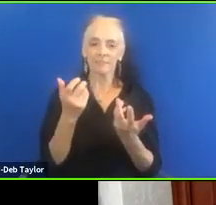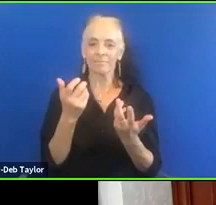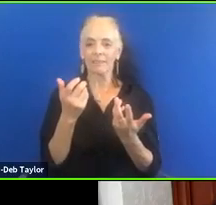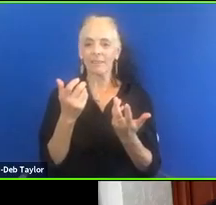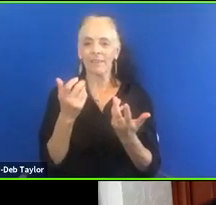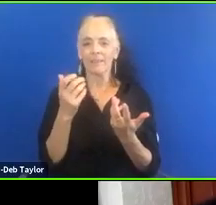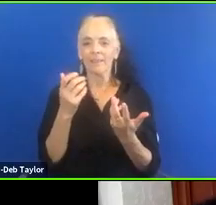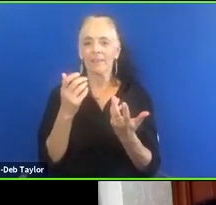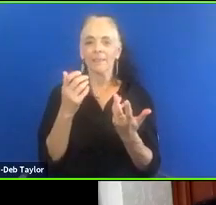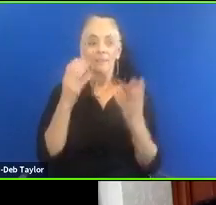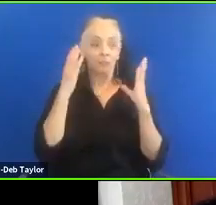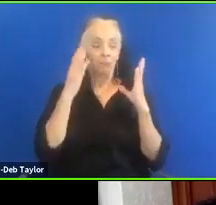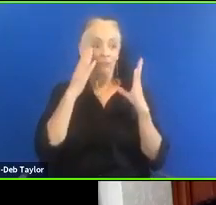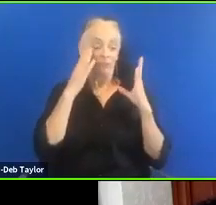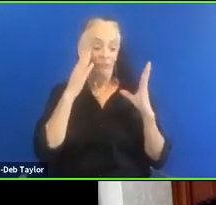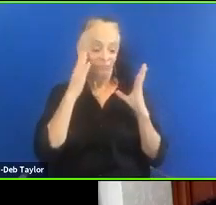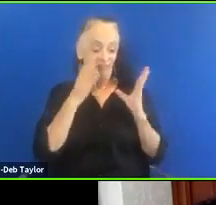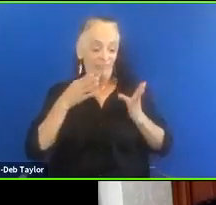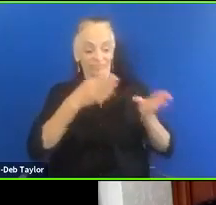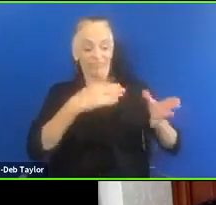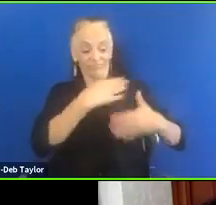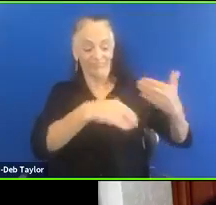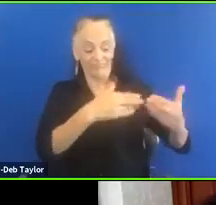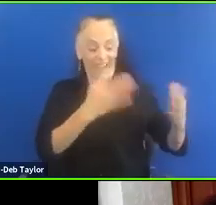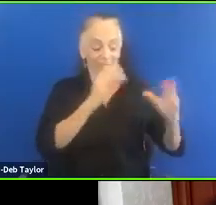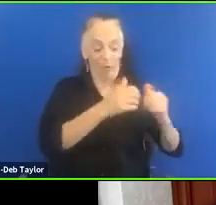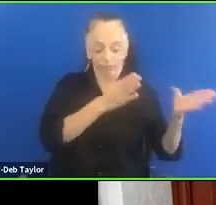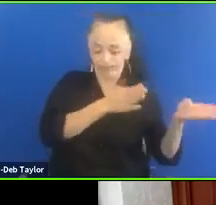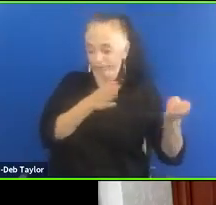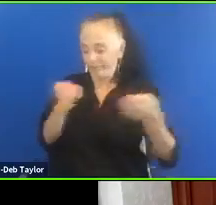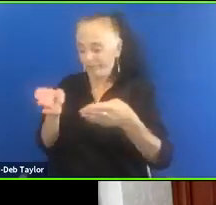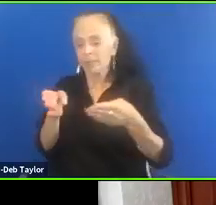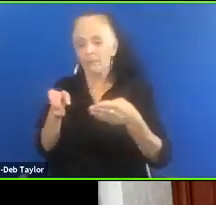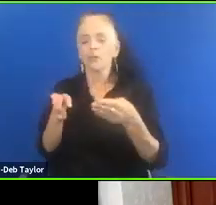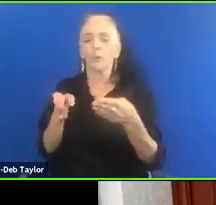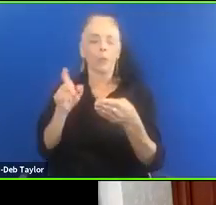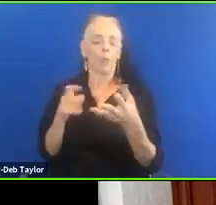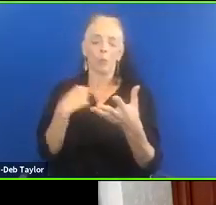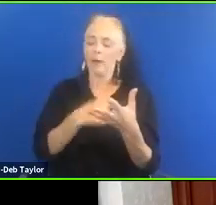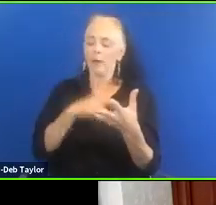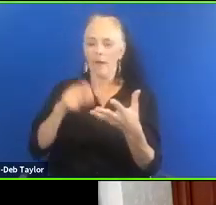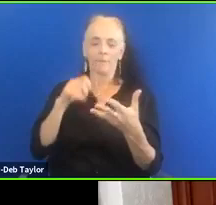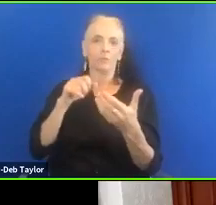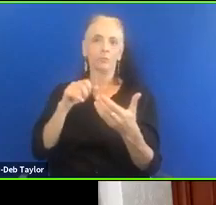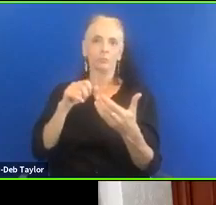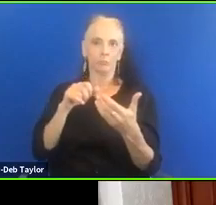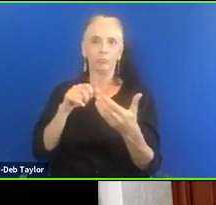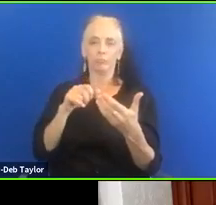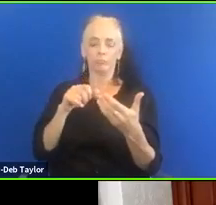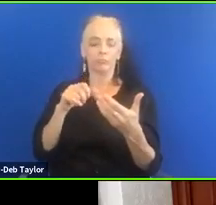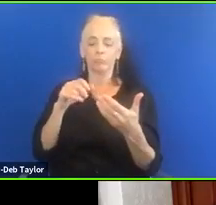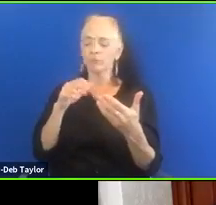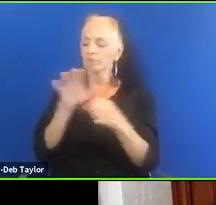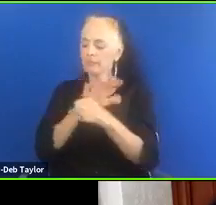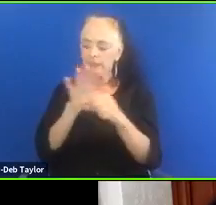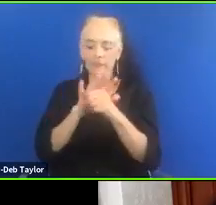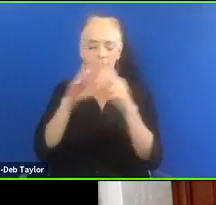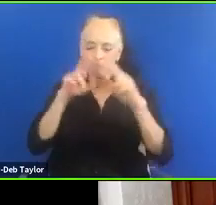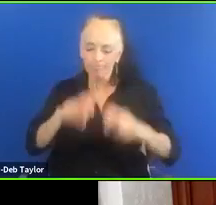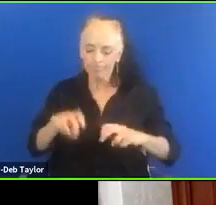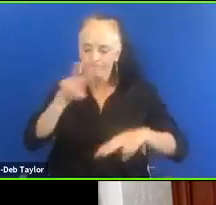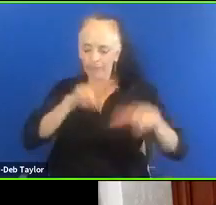transition is navigating the contradictions. Like would be ridiculous to suggest that we should